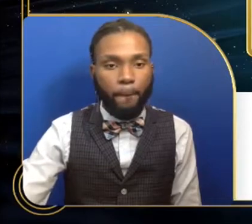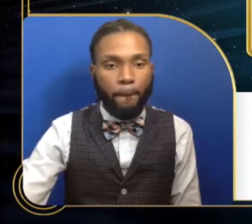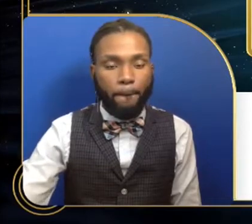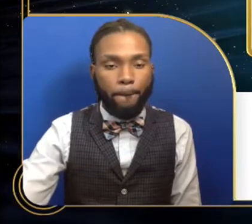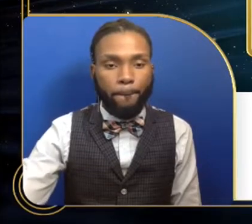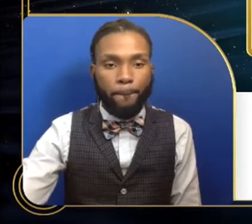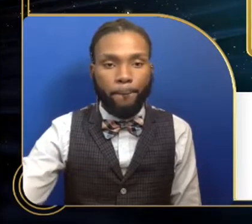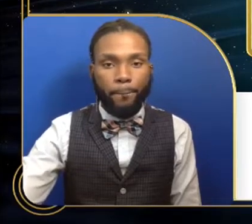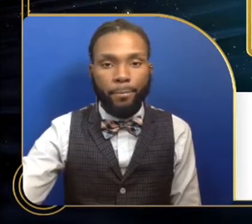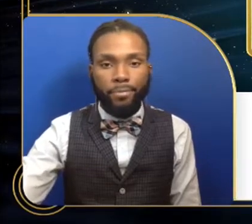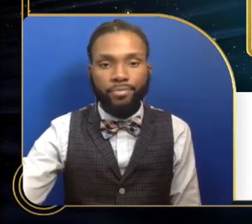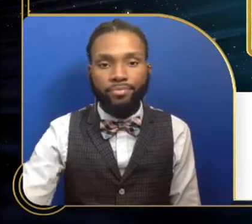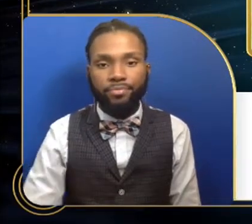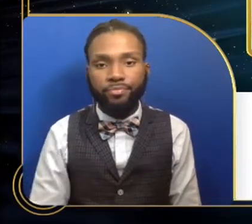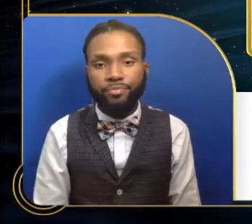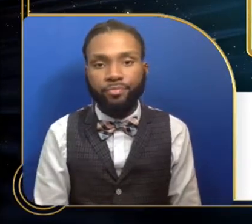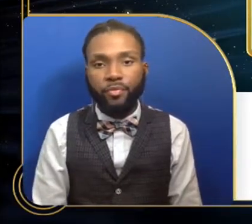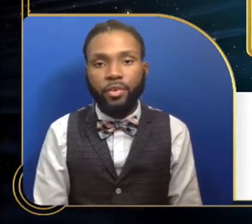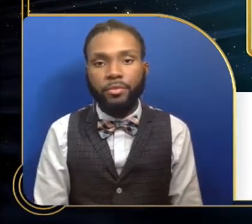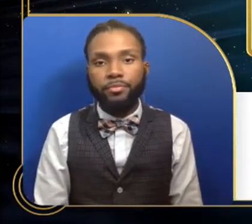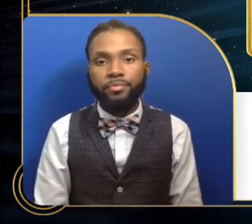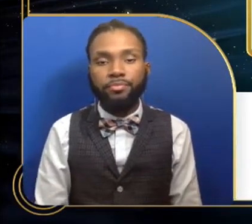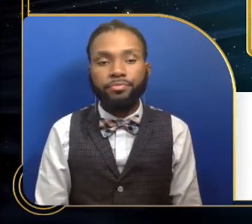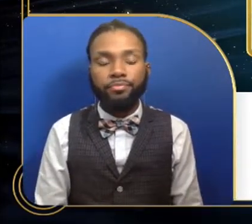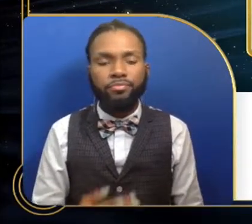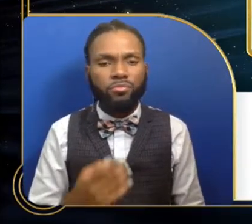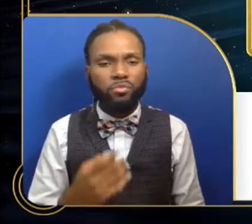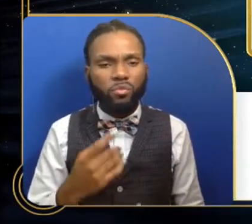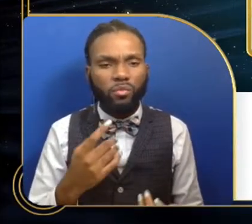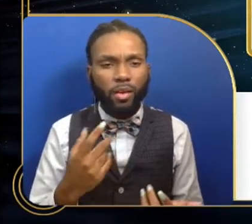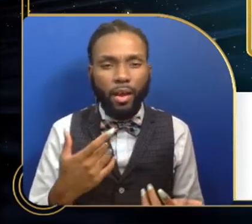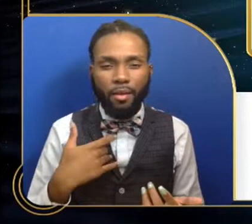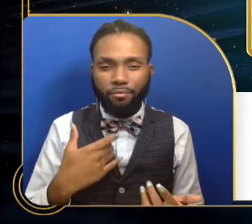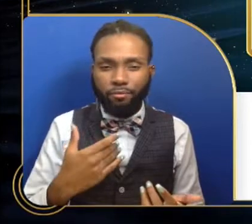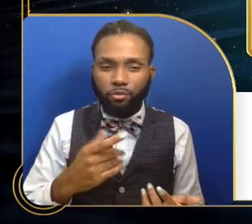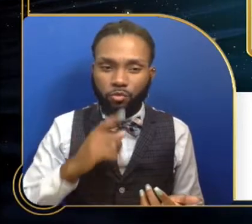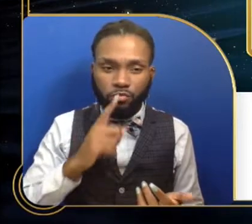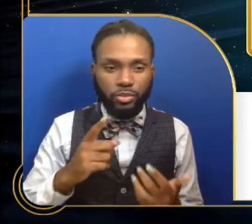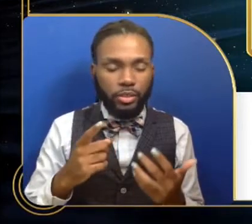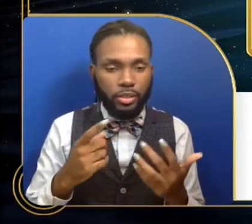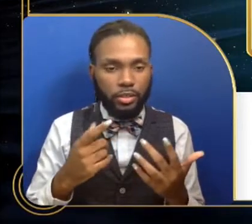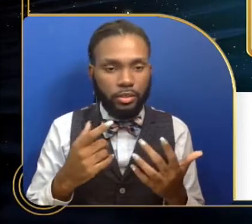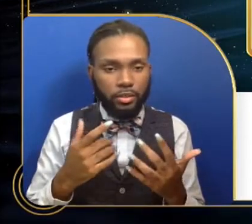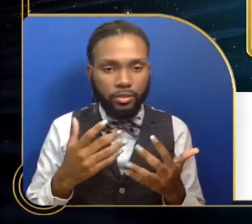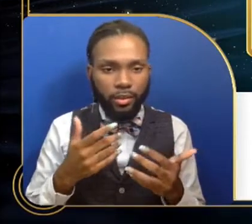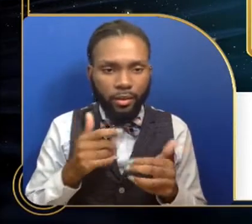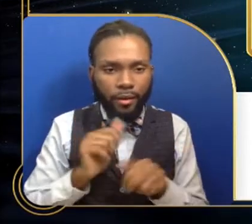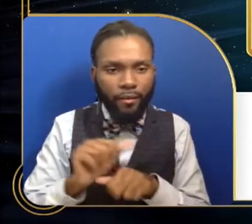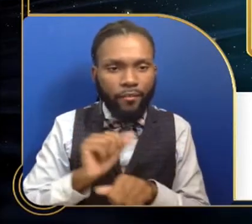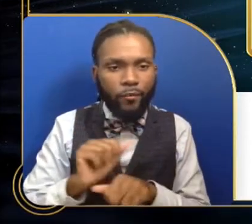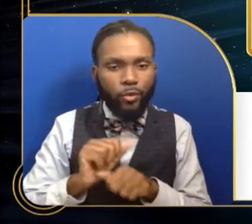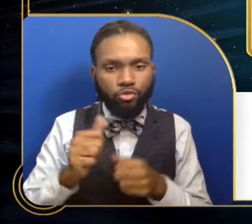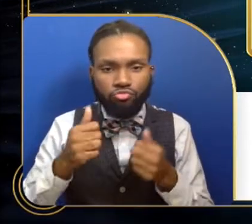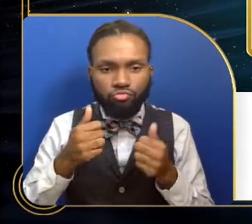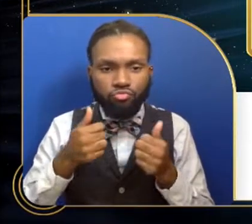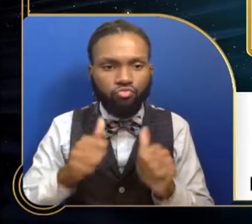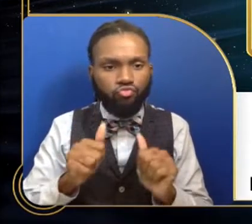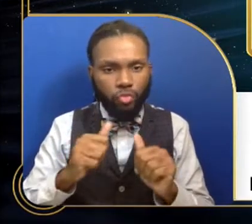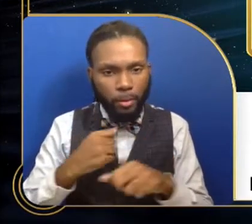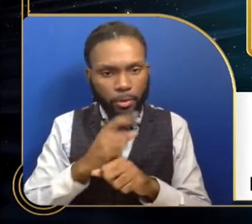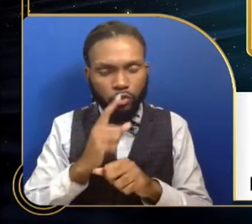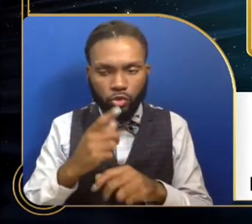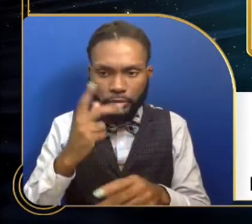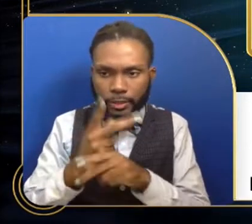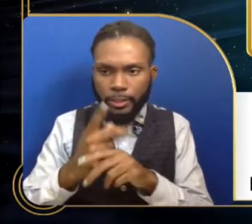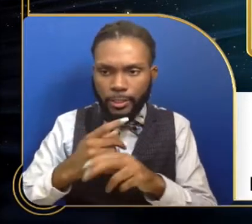There is always this real concerted effort to maintain this equalness among people, that we are people with the